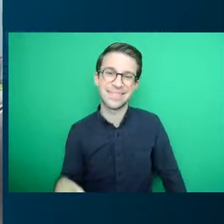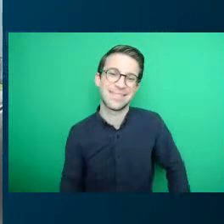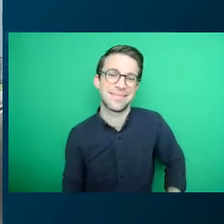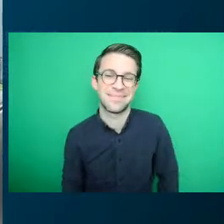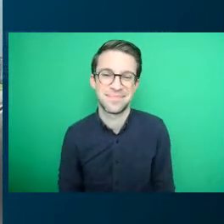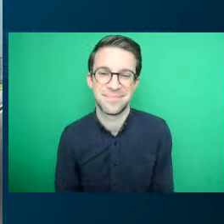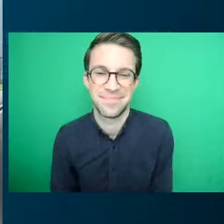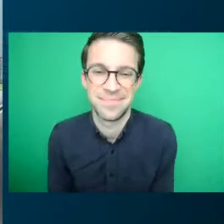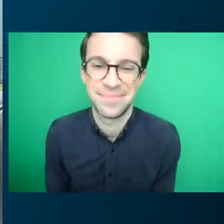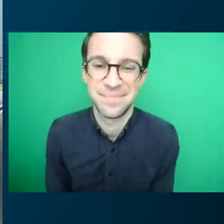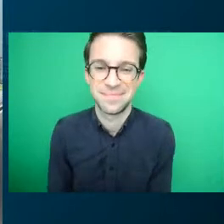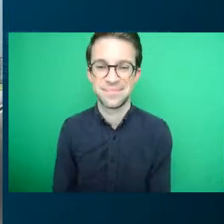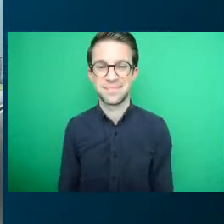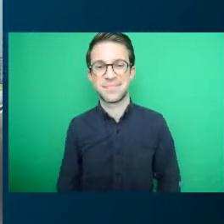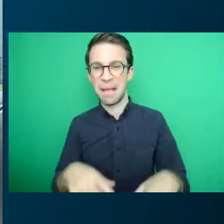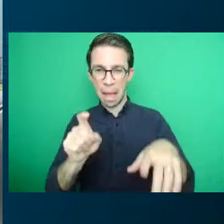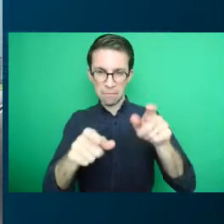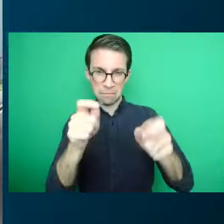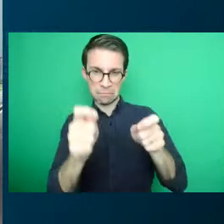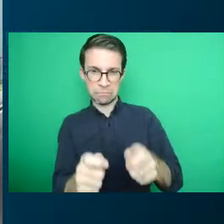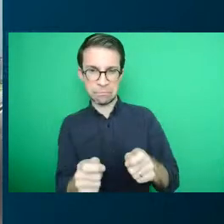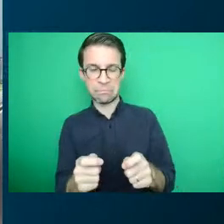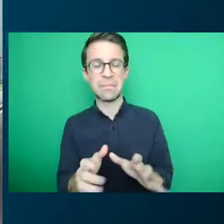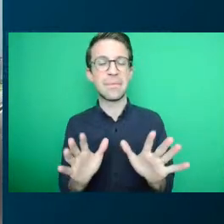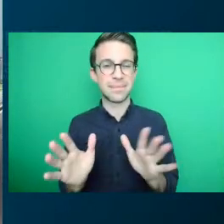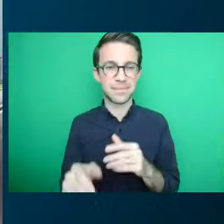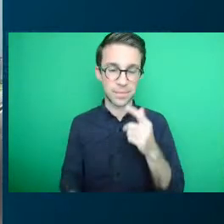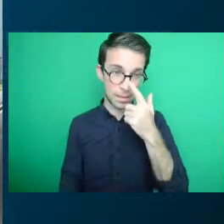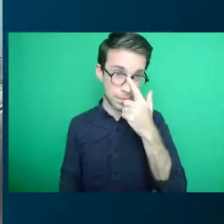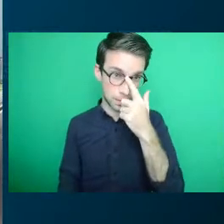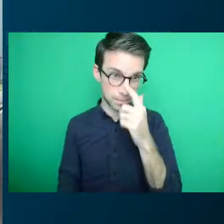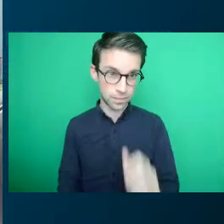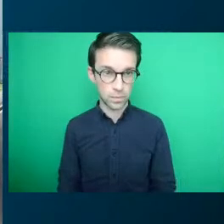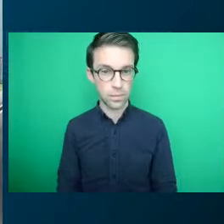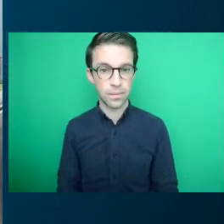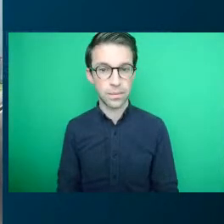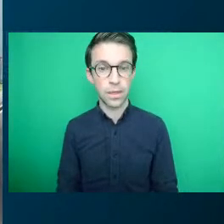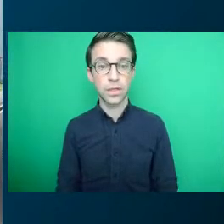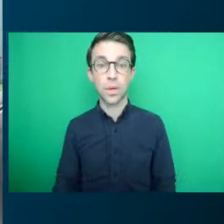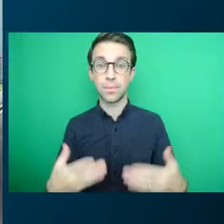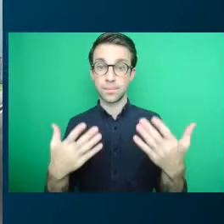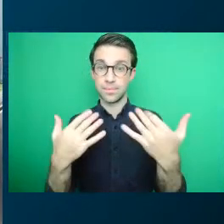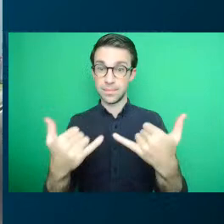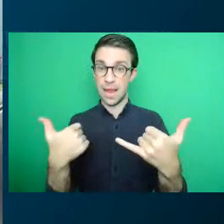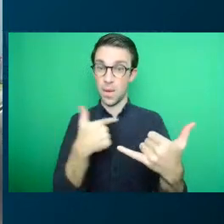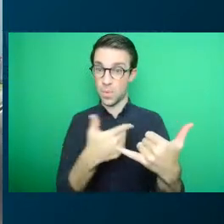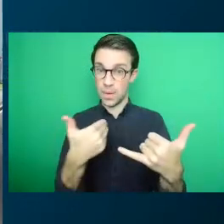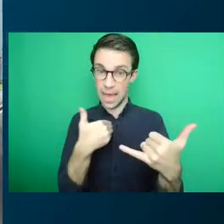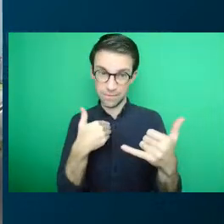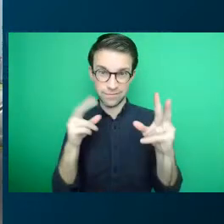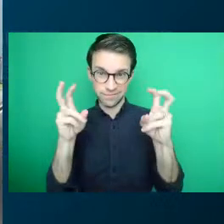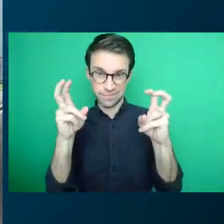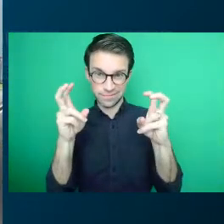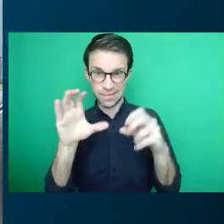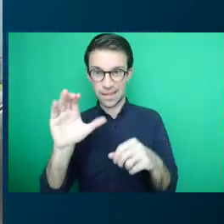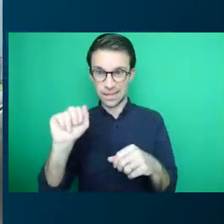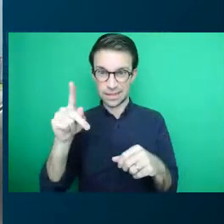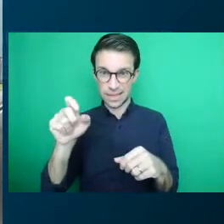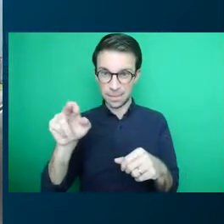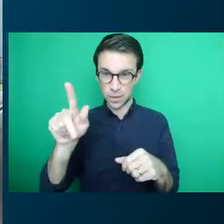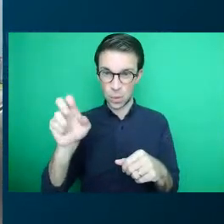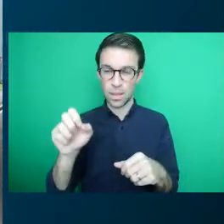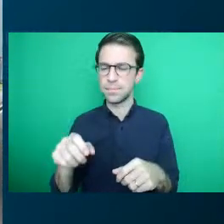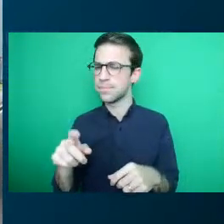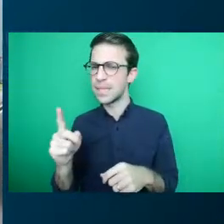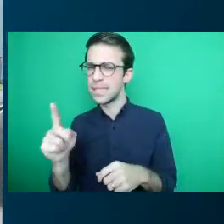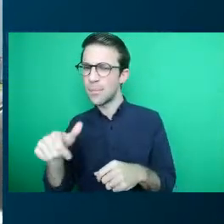Space Jane. Maybe we'd have to do a little bit more work before we send that to Duna. But we've got the capsule. Somebody else said we need an engine, right? So let's go over here, and